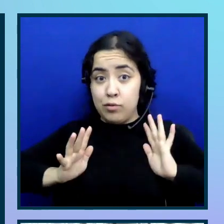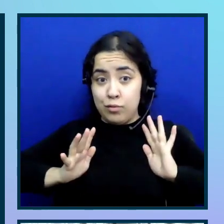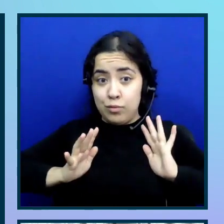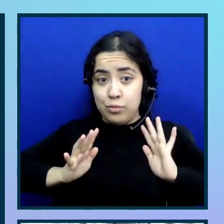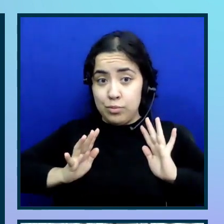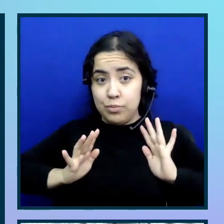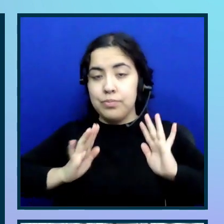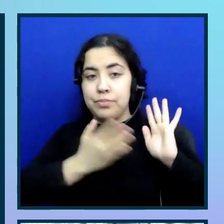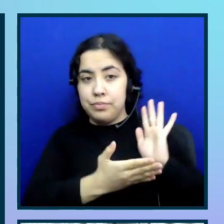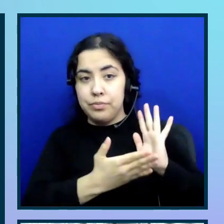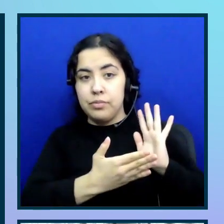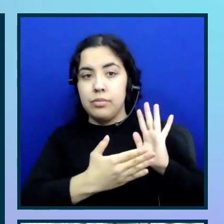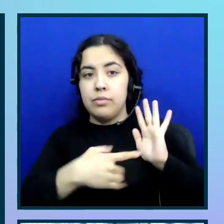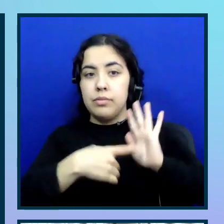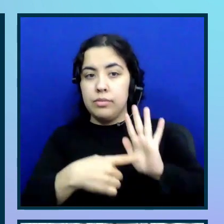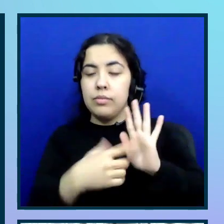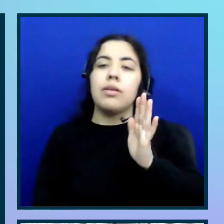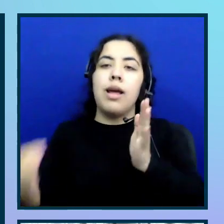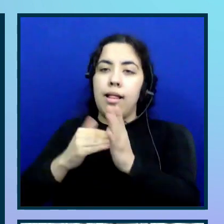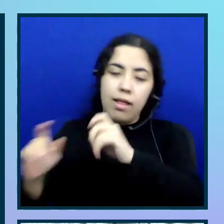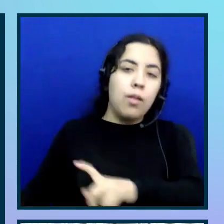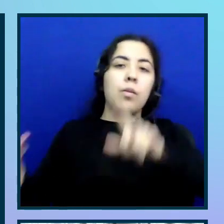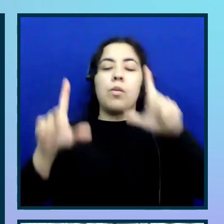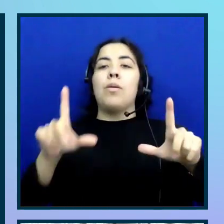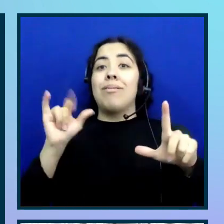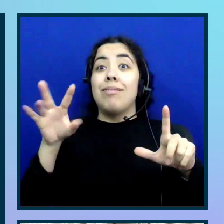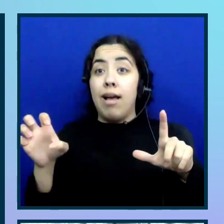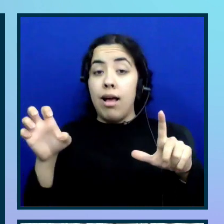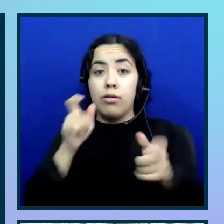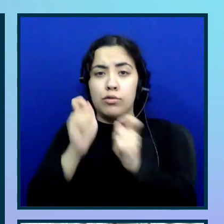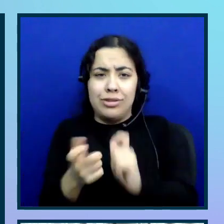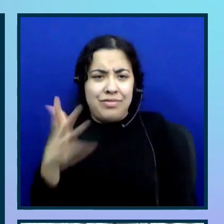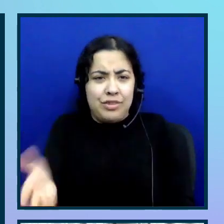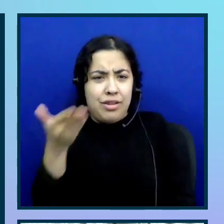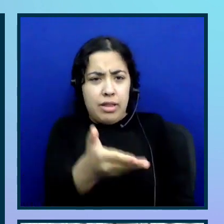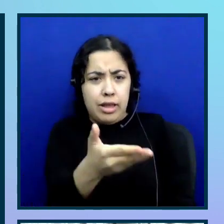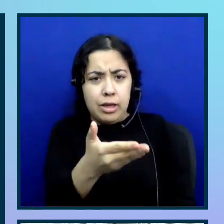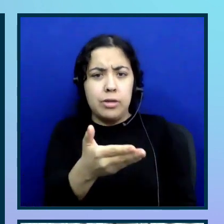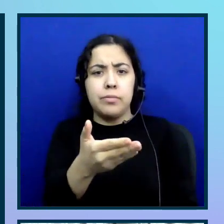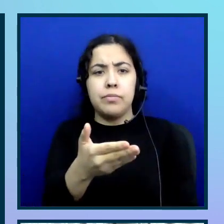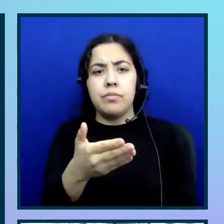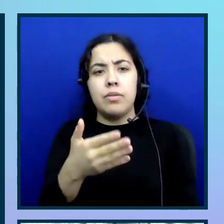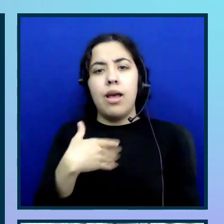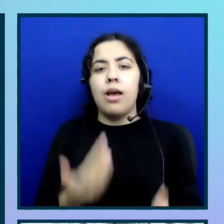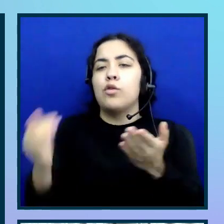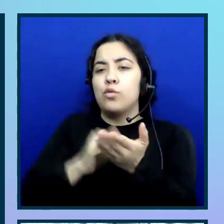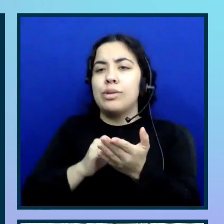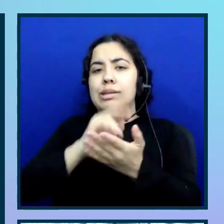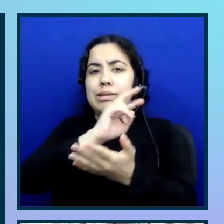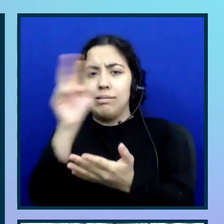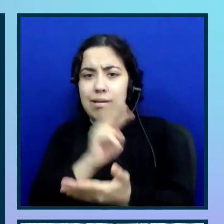For this particular demo site, it live reloads. So the change is already made on that page. I can make this change in DevTools as well and rescan. But since